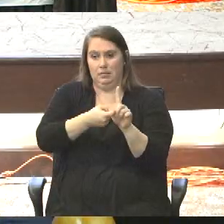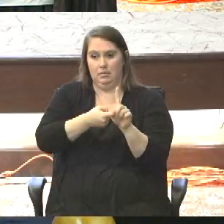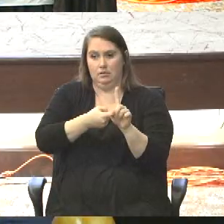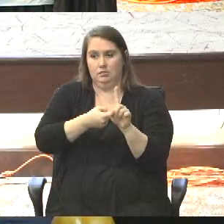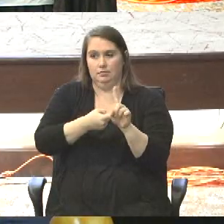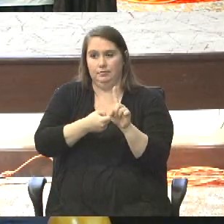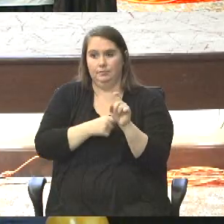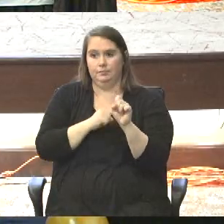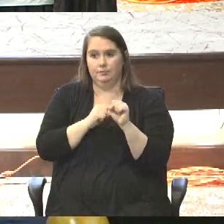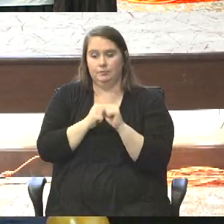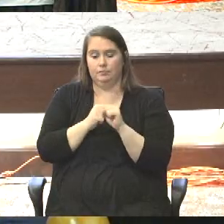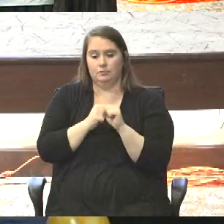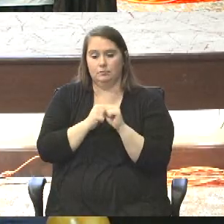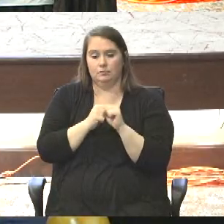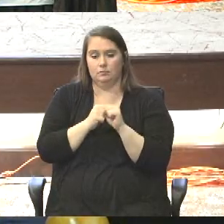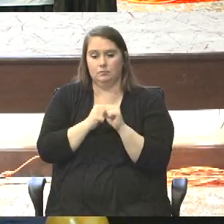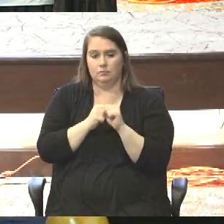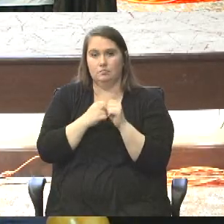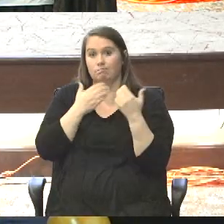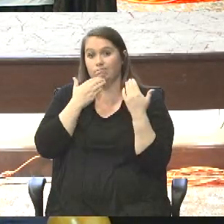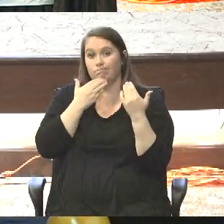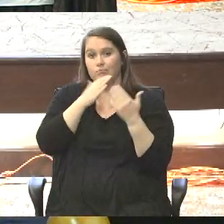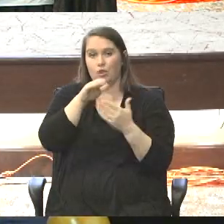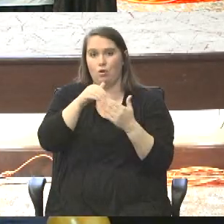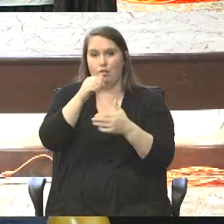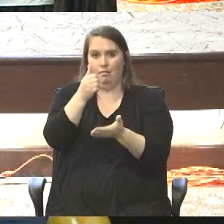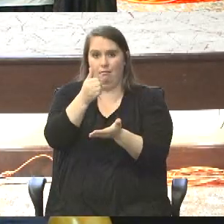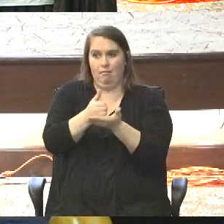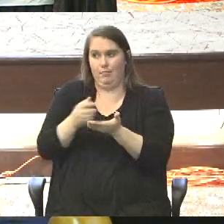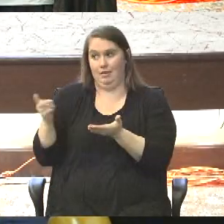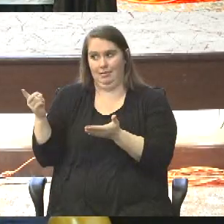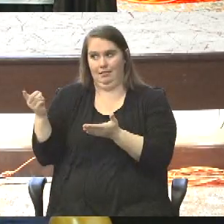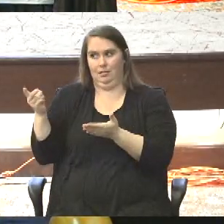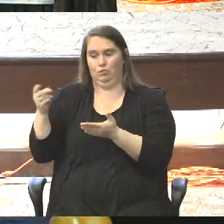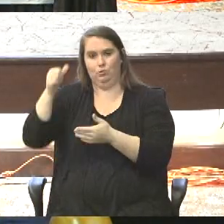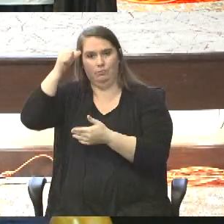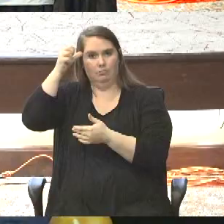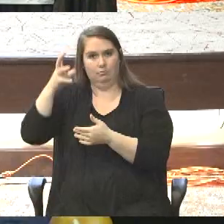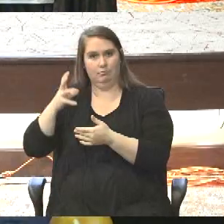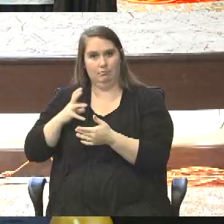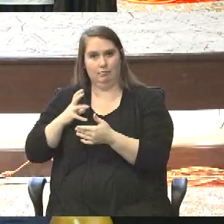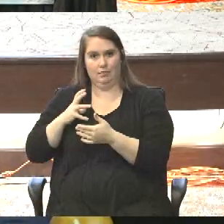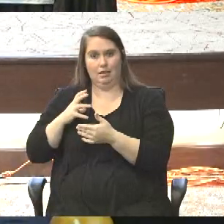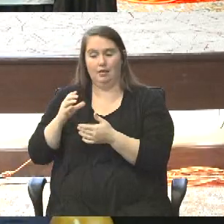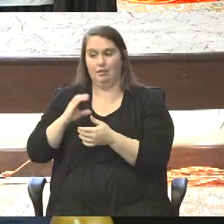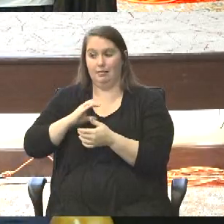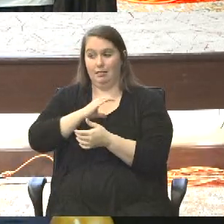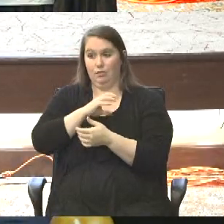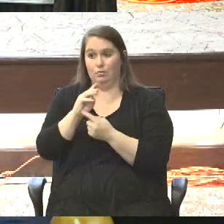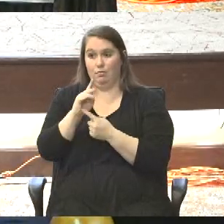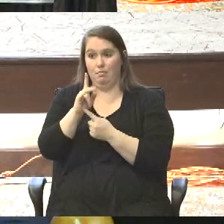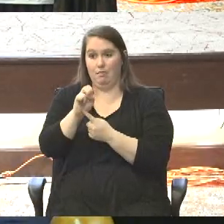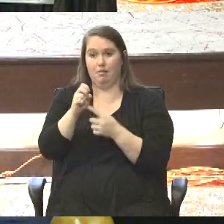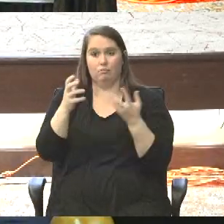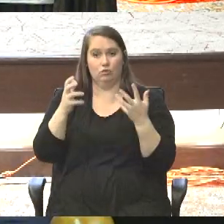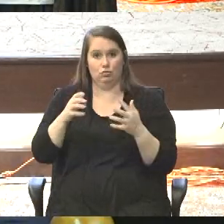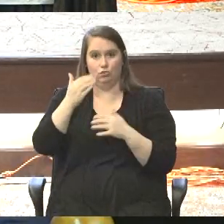months. Appreciate the help of these two gentlemen. And council might recall that